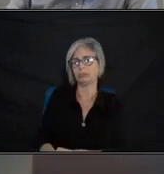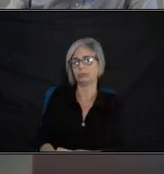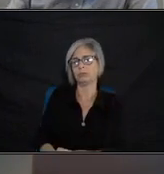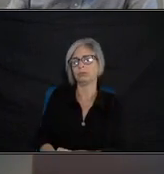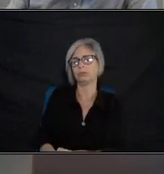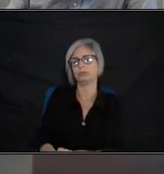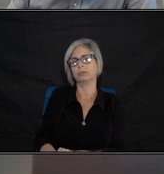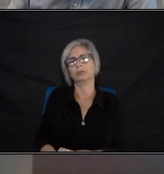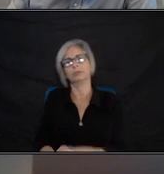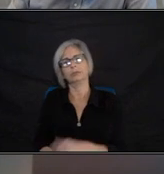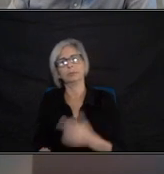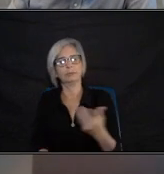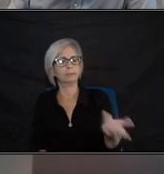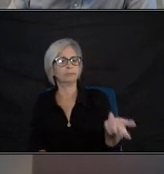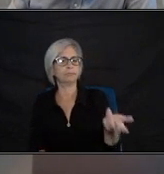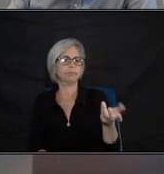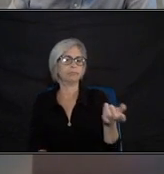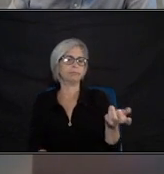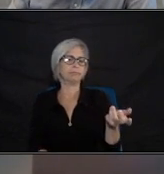I